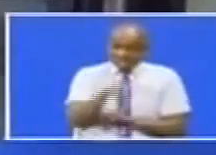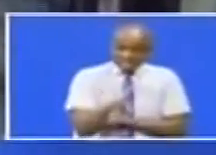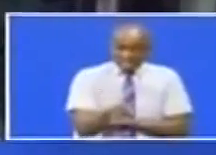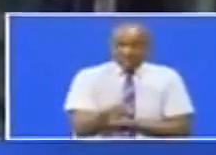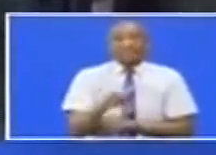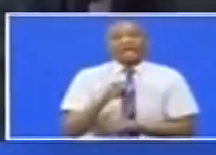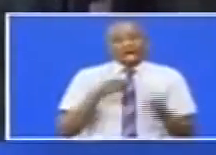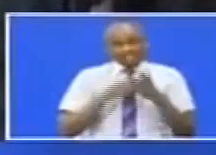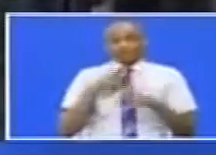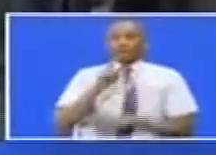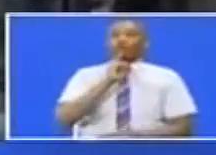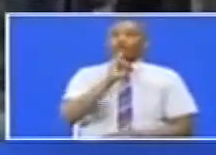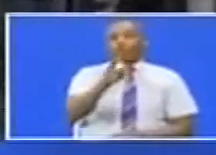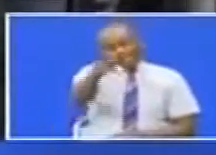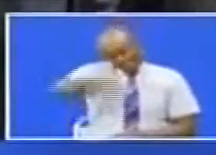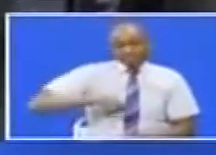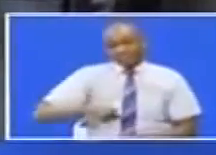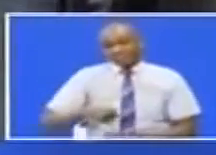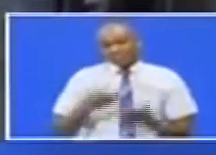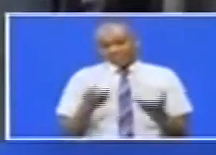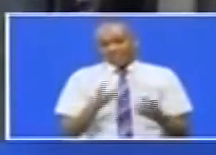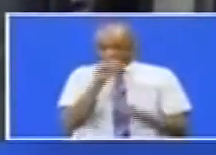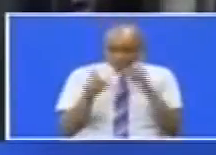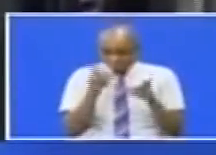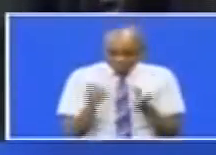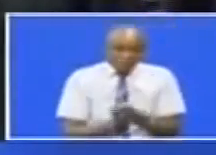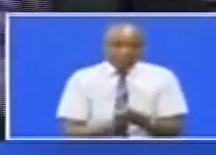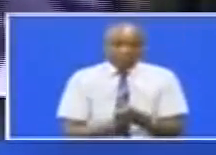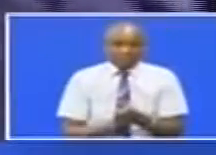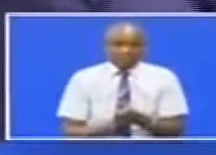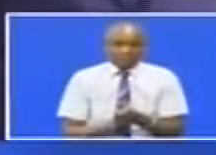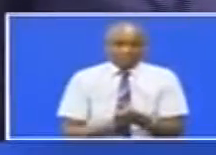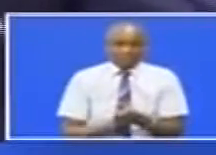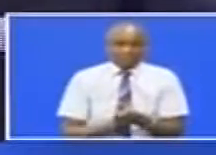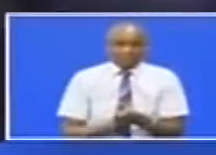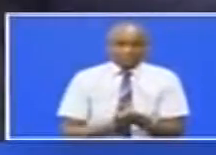and summoned by the Ethics and Anti-Corruption Commission over graft allegations.